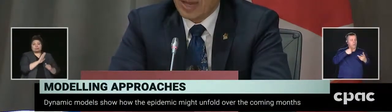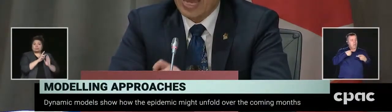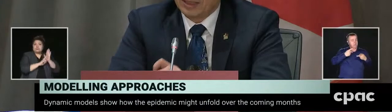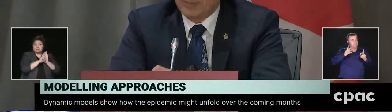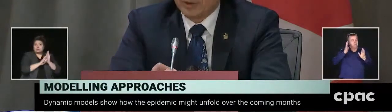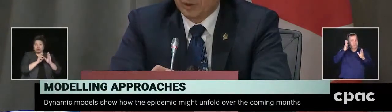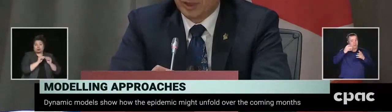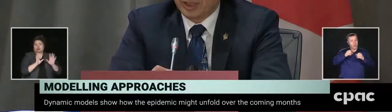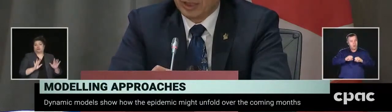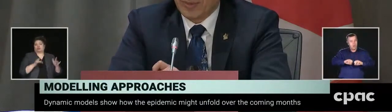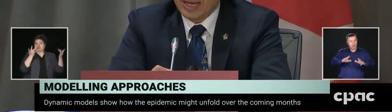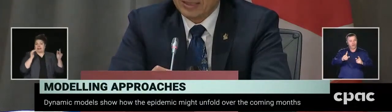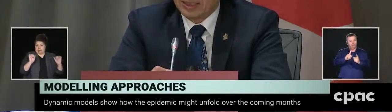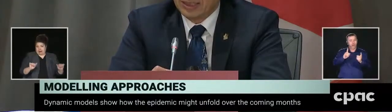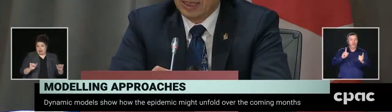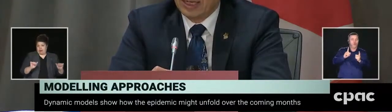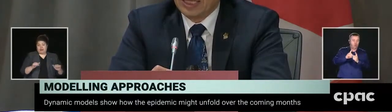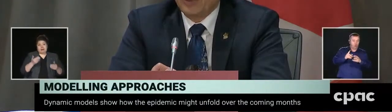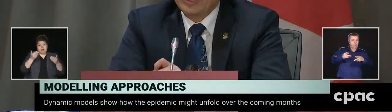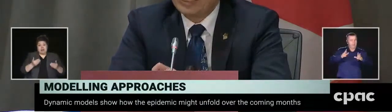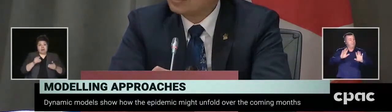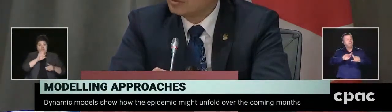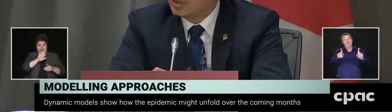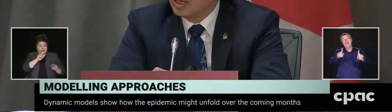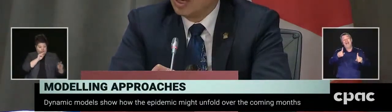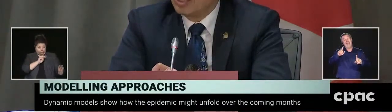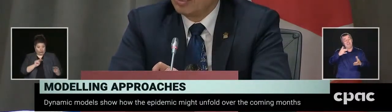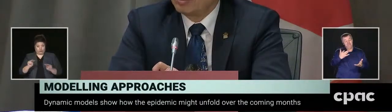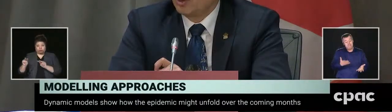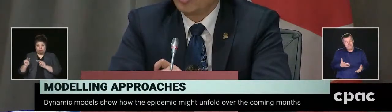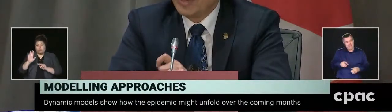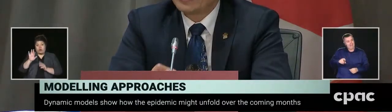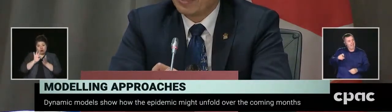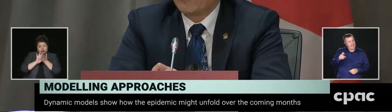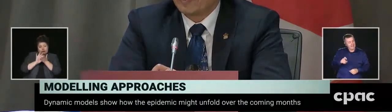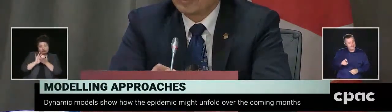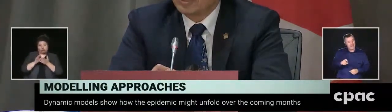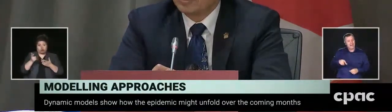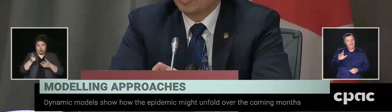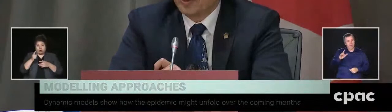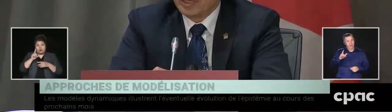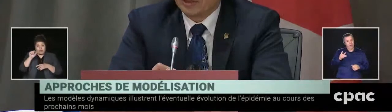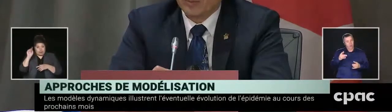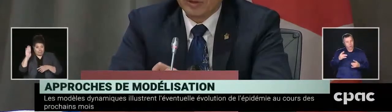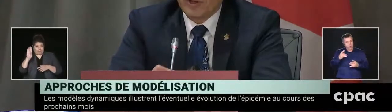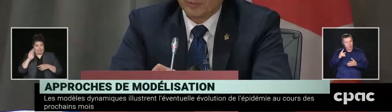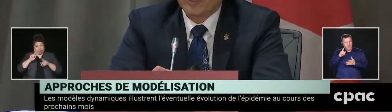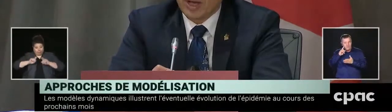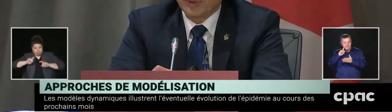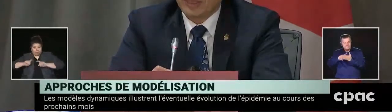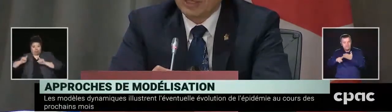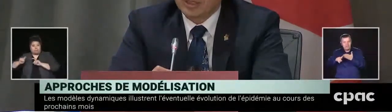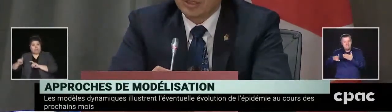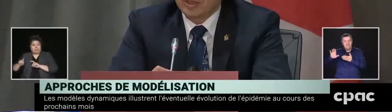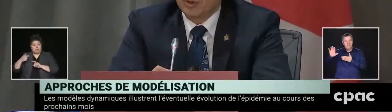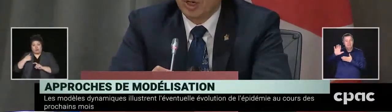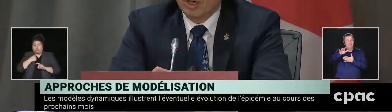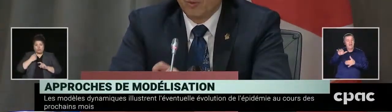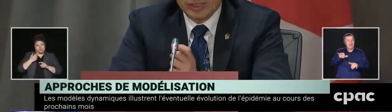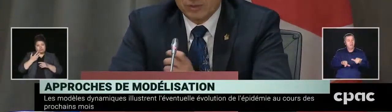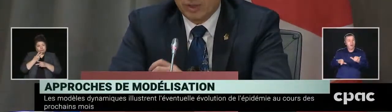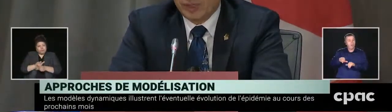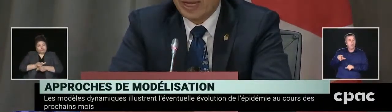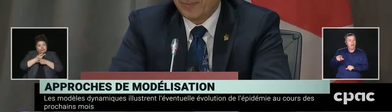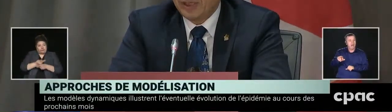surveillance system and laboratory capacity, that we need to do our best efforts to protect our most vulnerable populations.